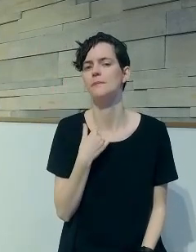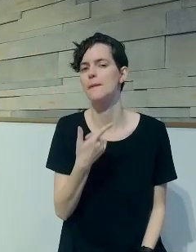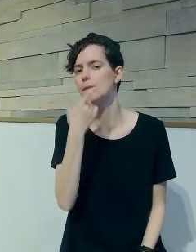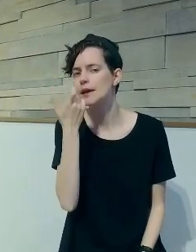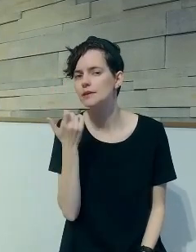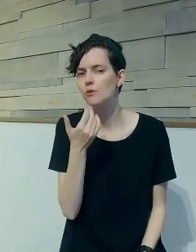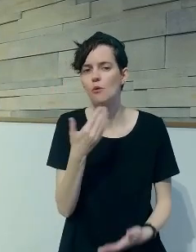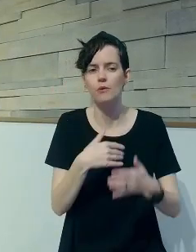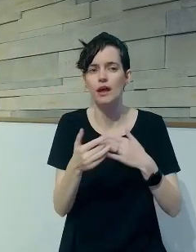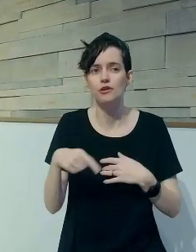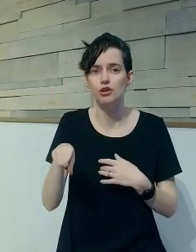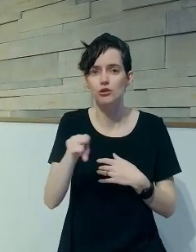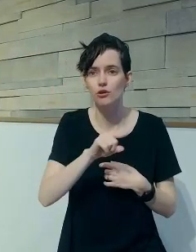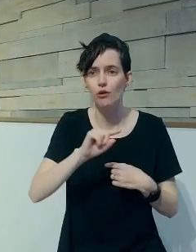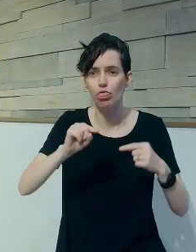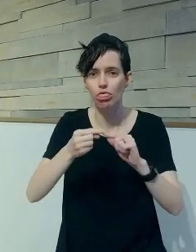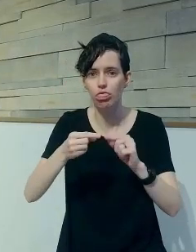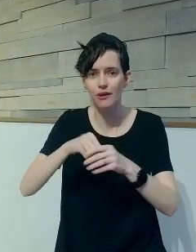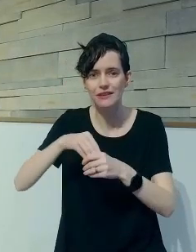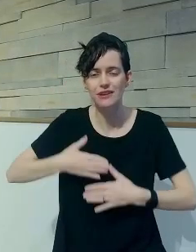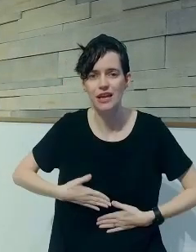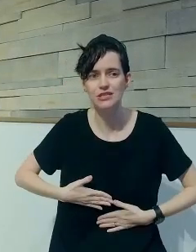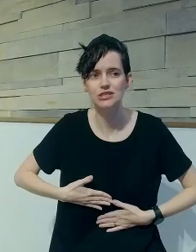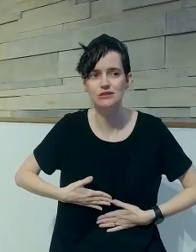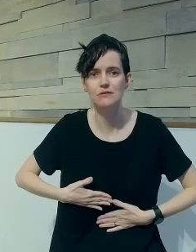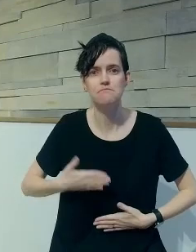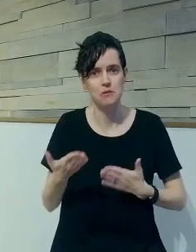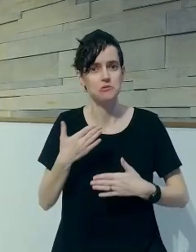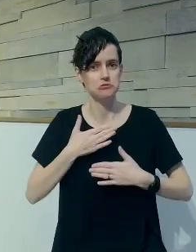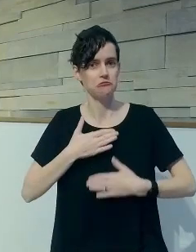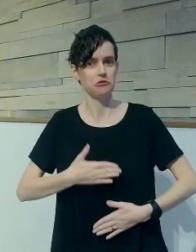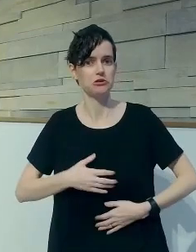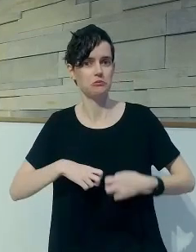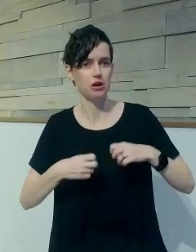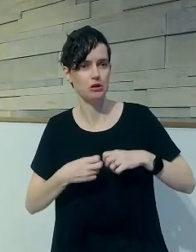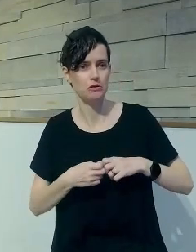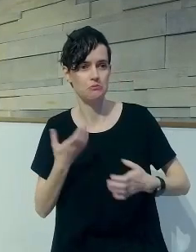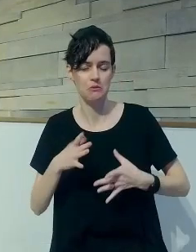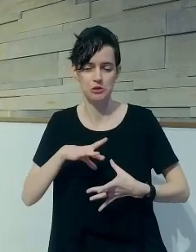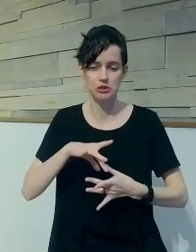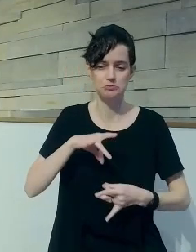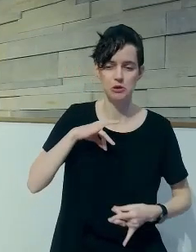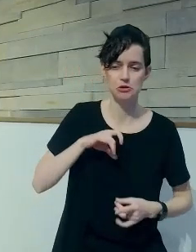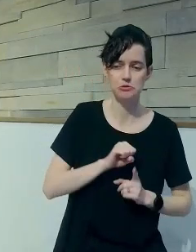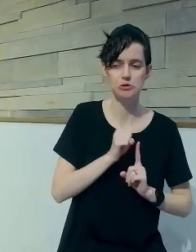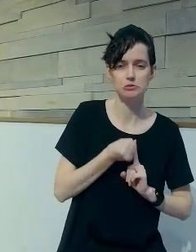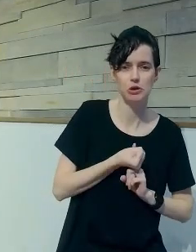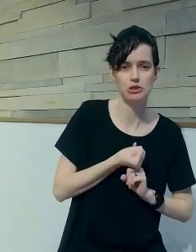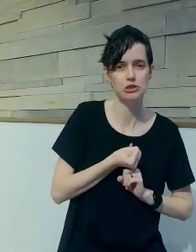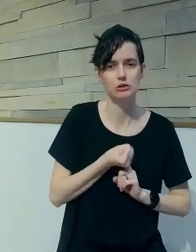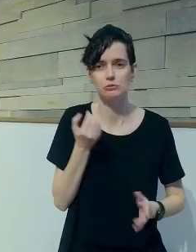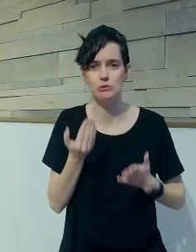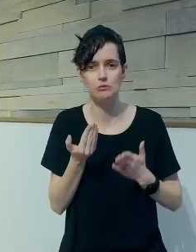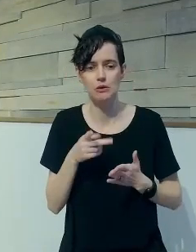Because whatever thorn in the flesh you get, maybe that's what Paul had. Maybe it was a physical ailment. Maybe it was a spiritual condition, maybe a spiritual issue.